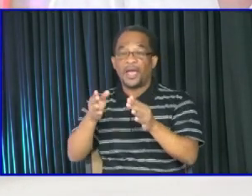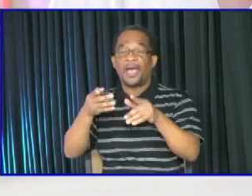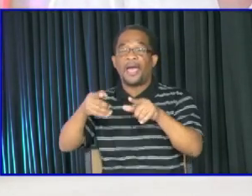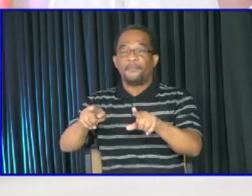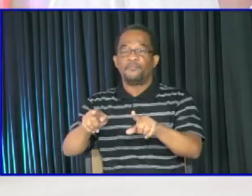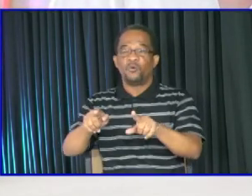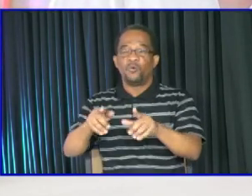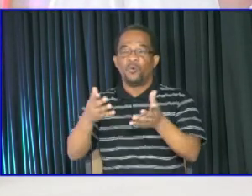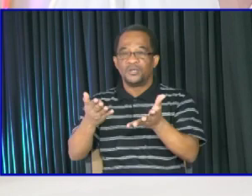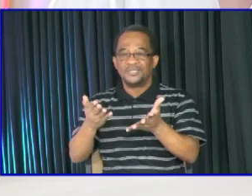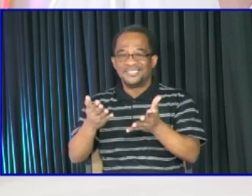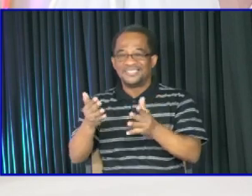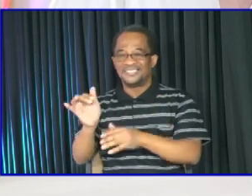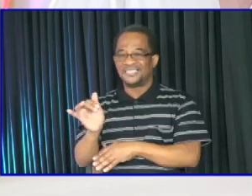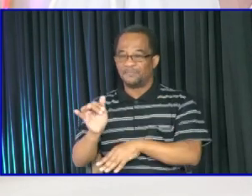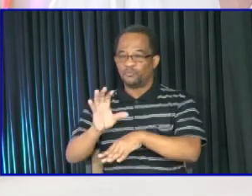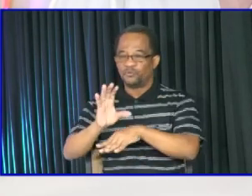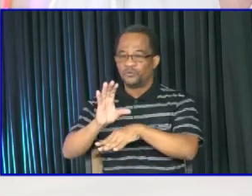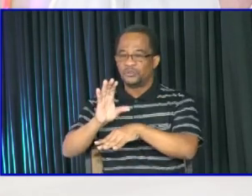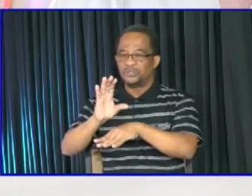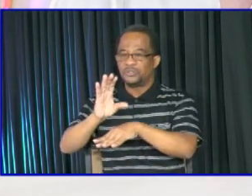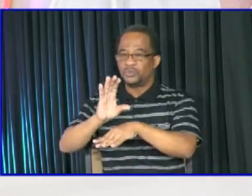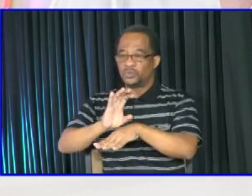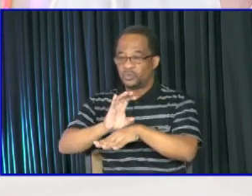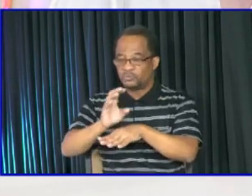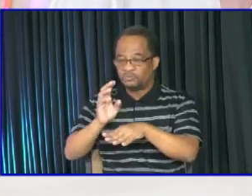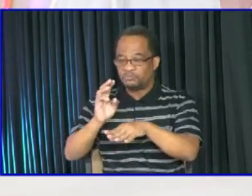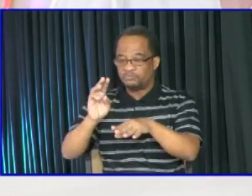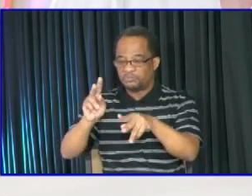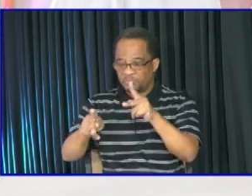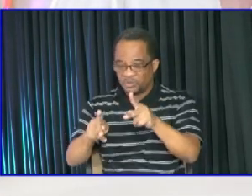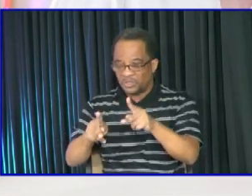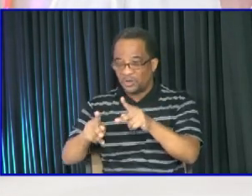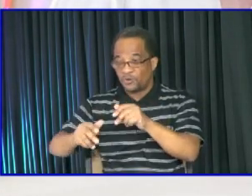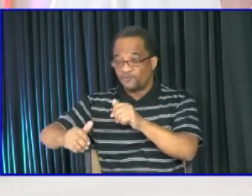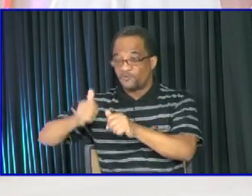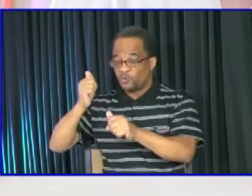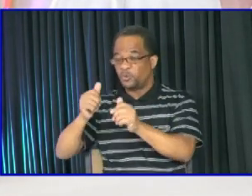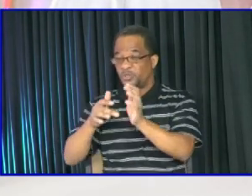but because of stiff-neckedness, because